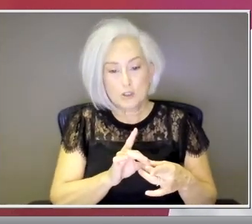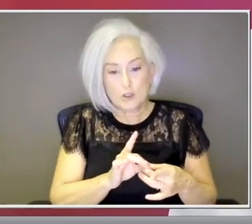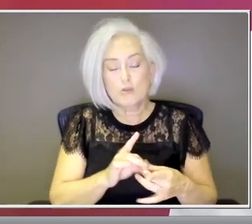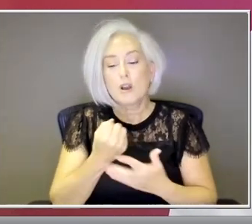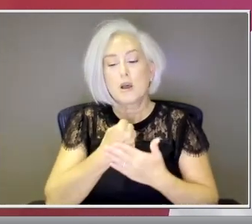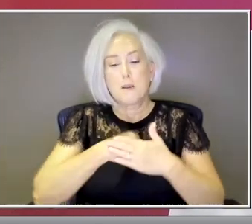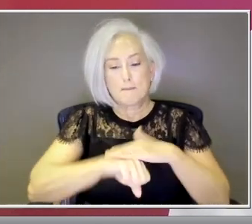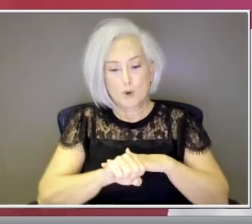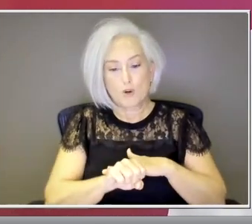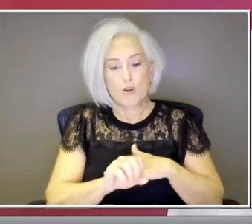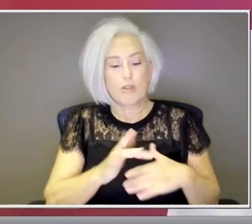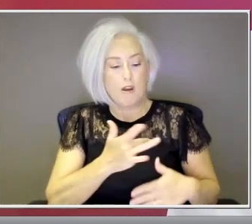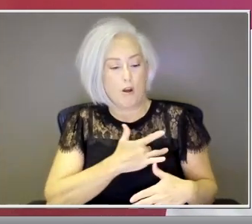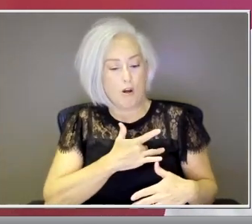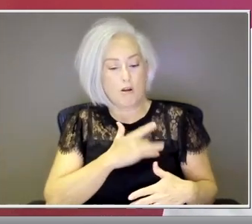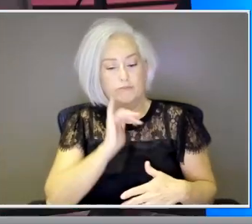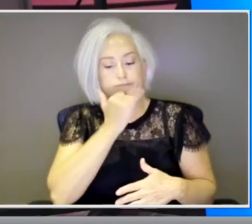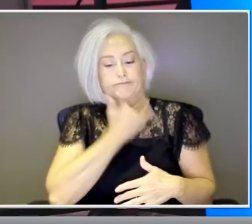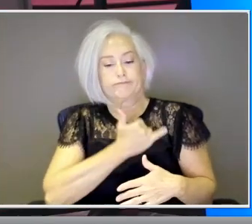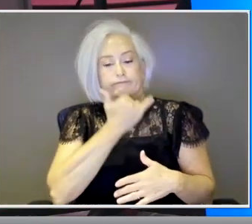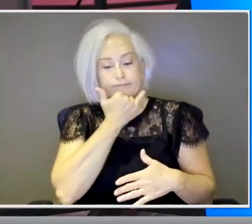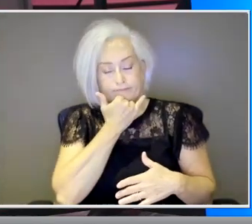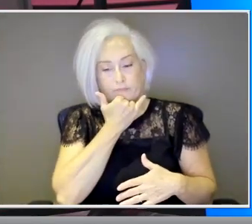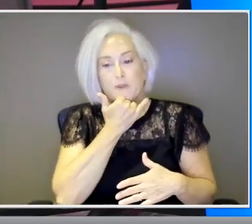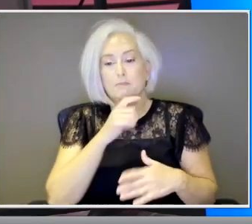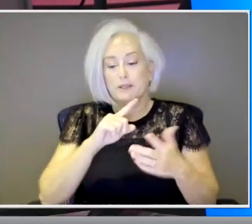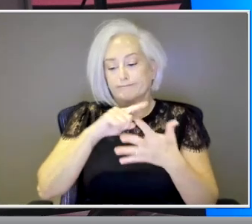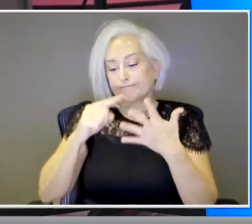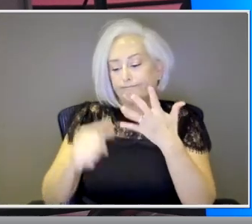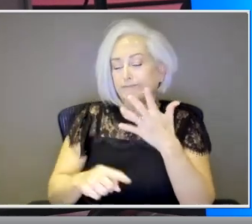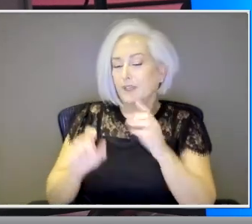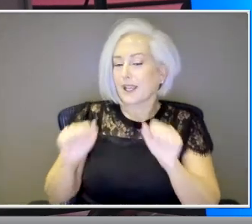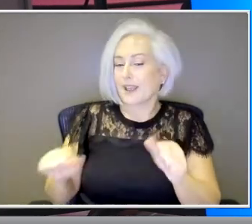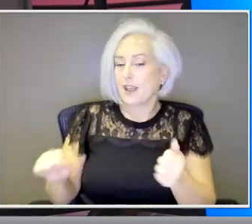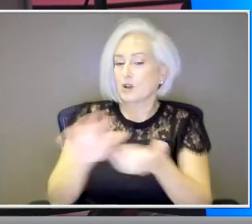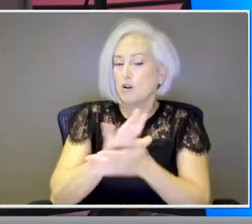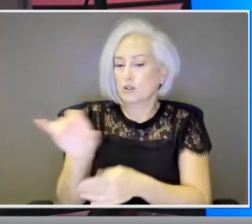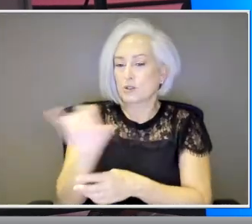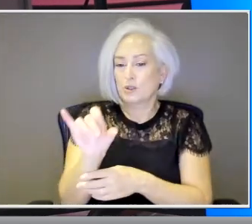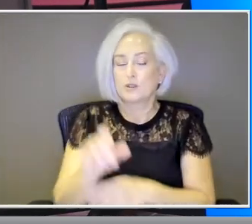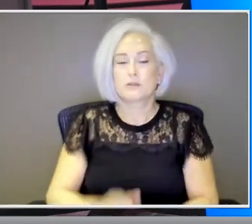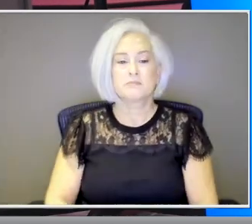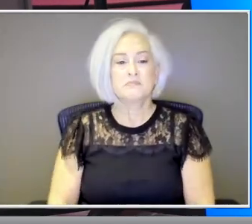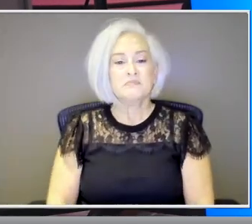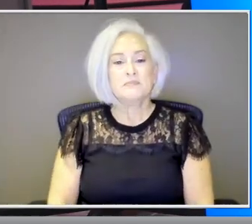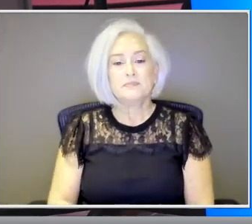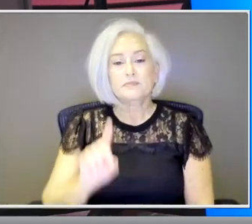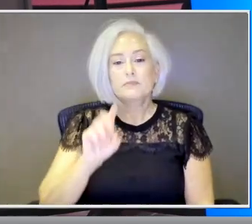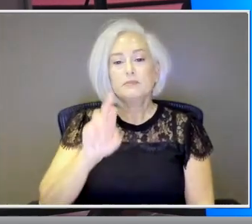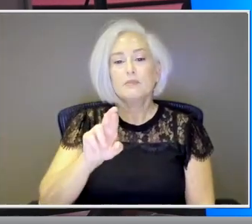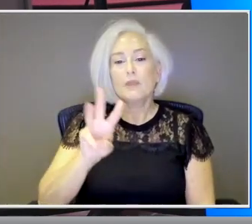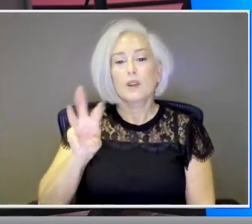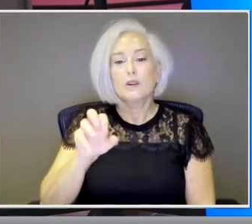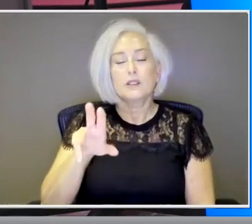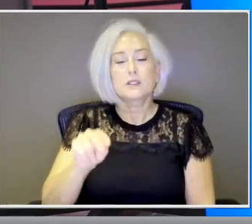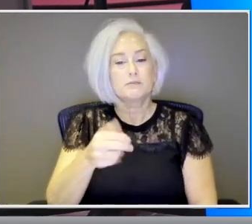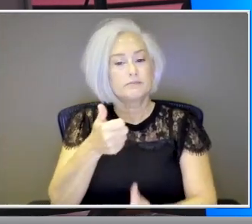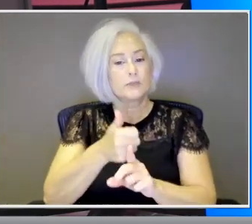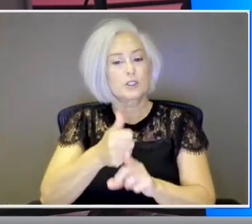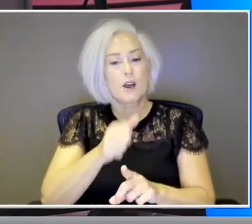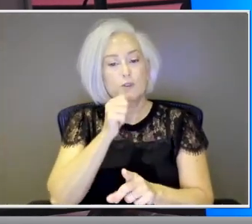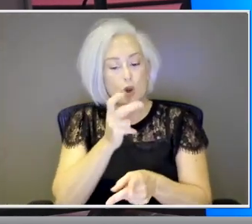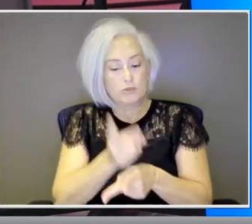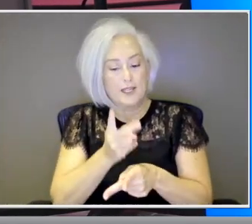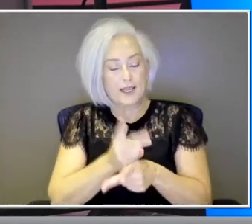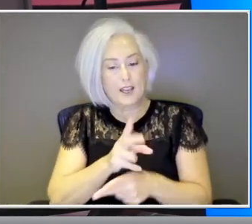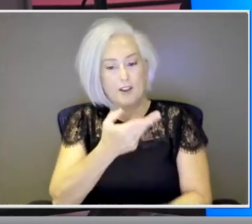that can cause PH in children. Dr. Williamson, you don't treat Haley, but one of your colleagues does. How